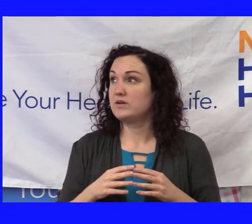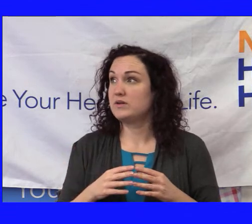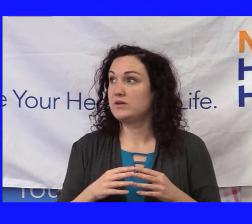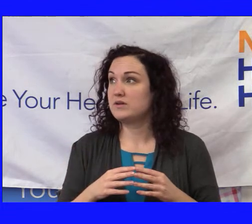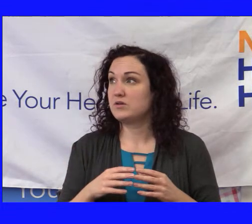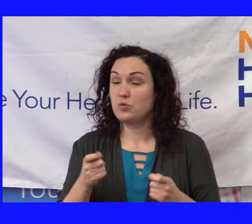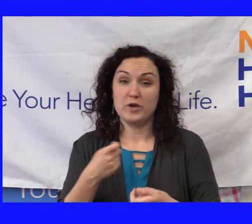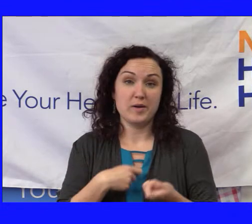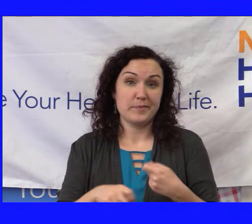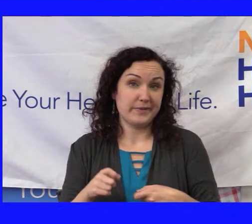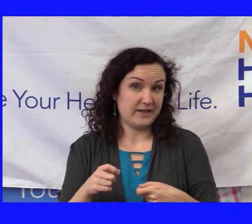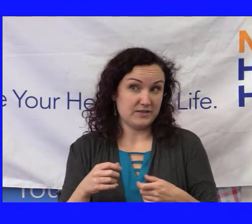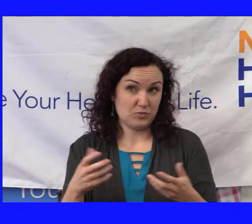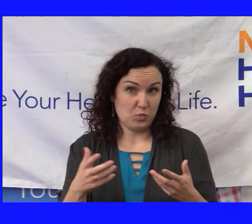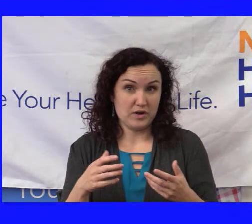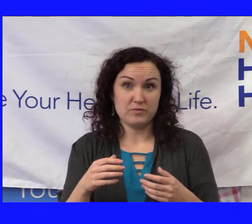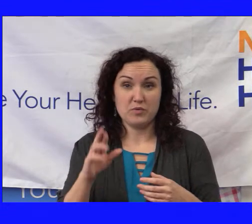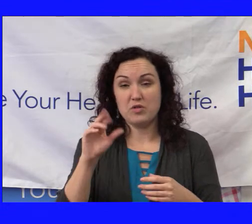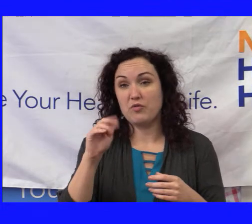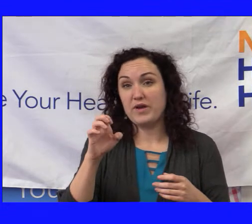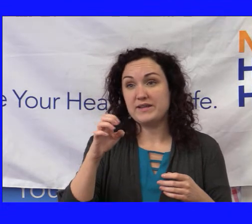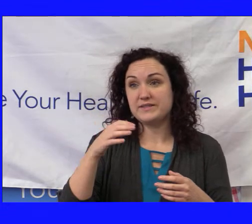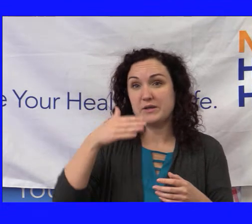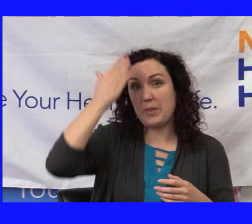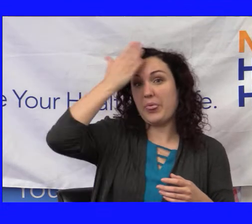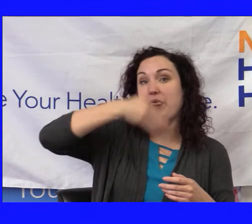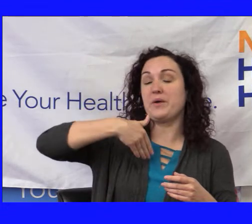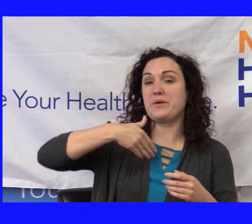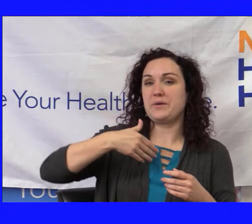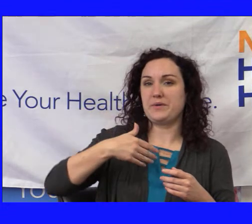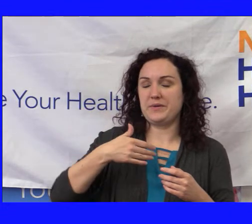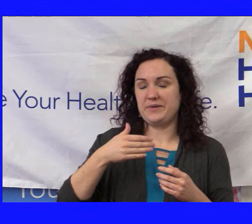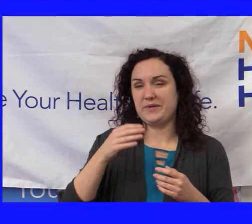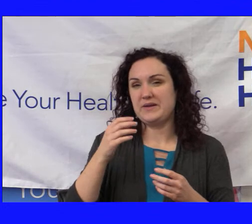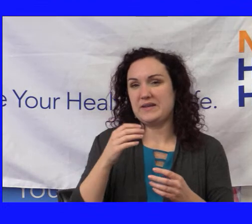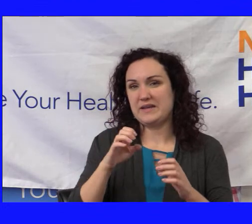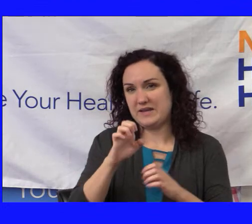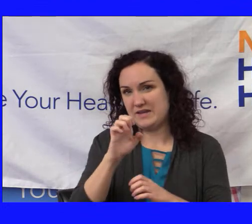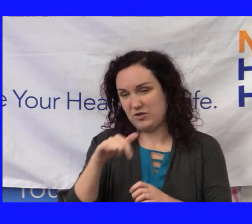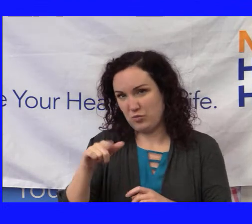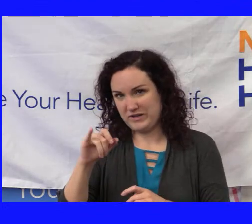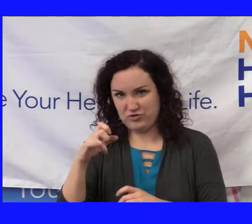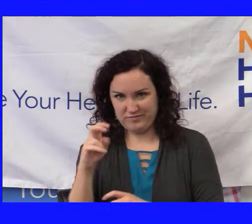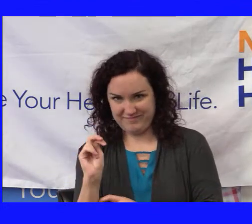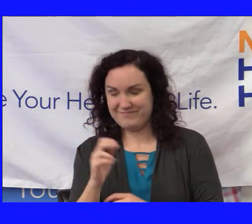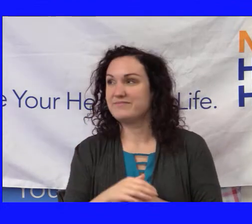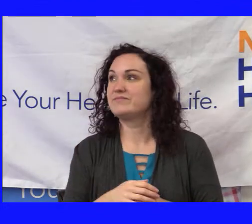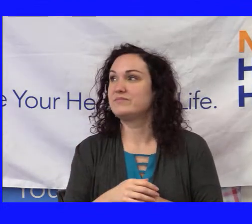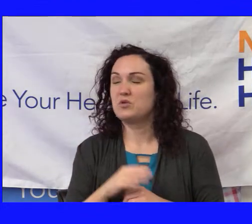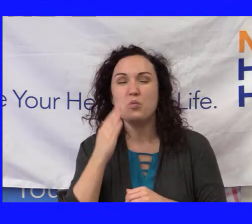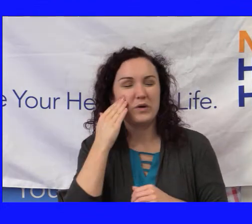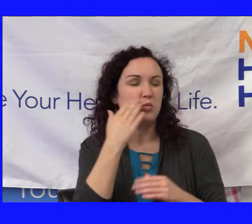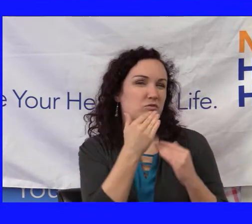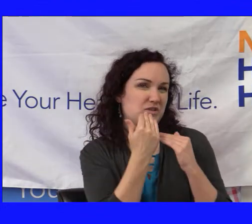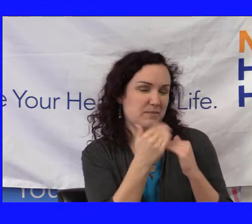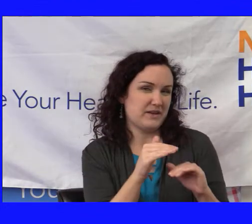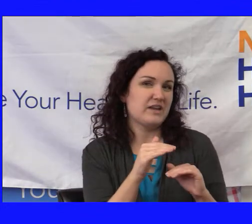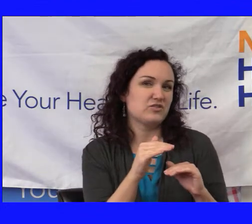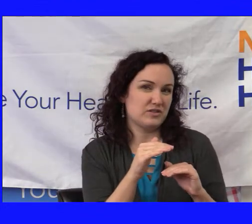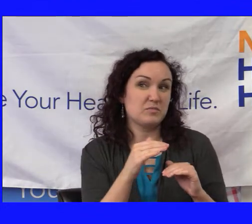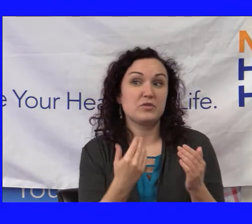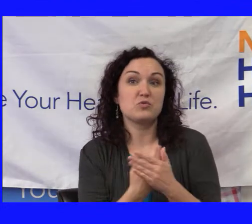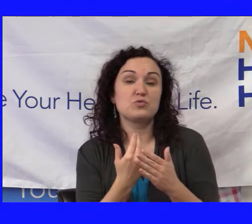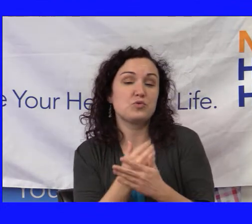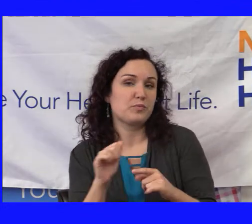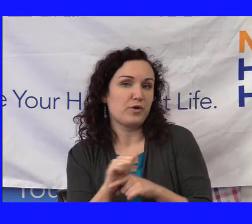equation with a race-blind equation. We are aware that there are limitations of this equation, and there is new practice in the world of nephrology around